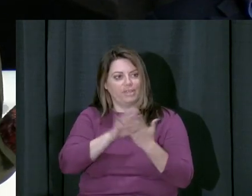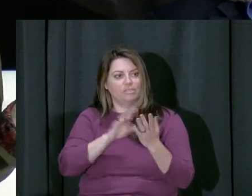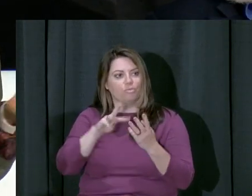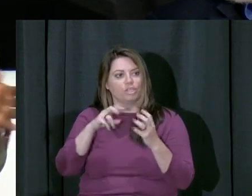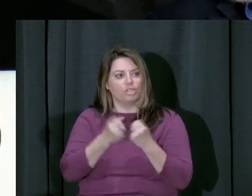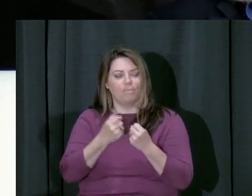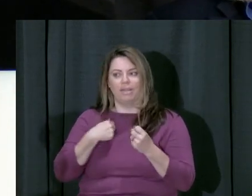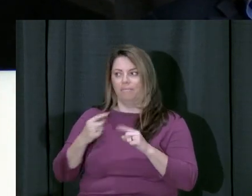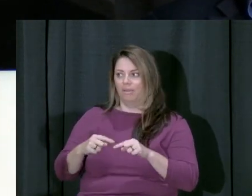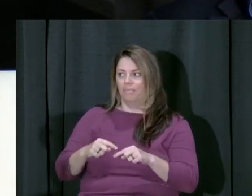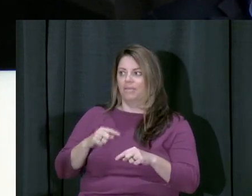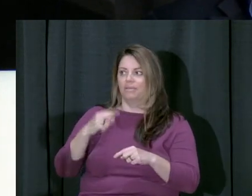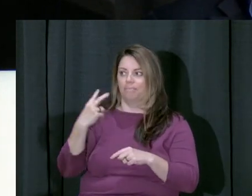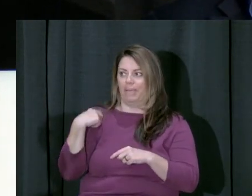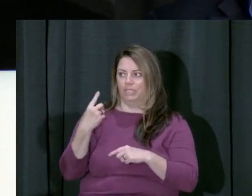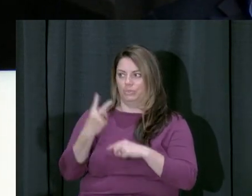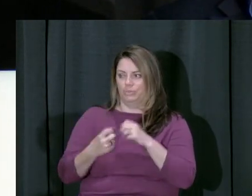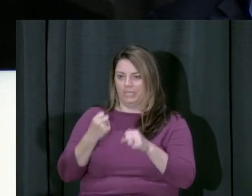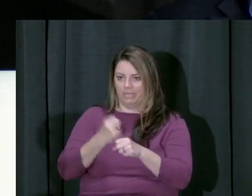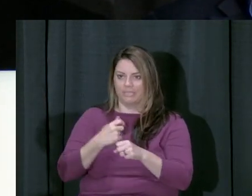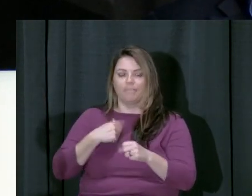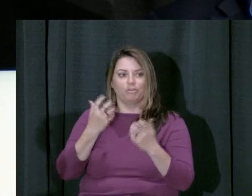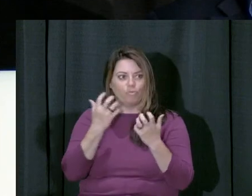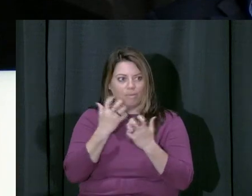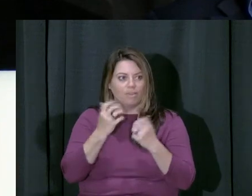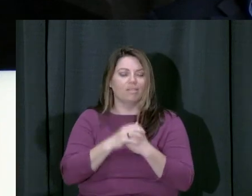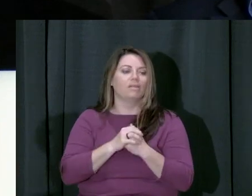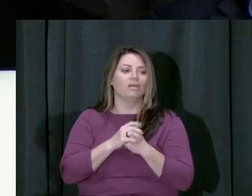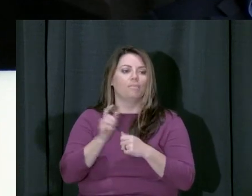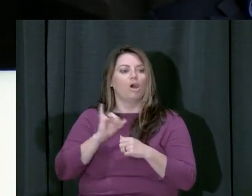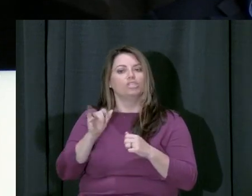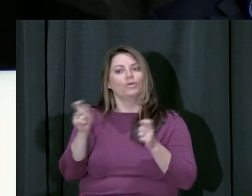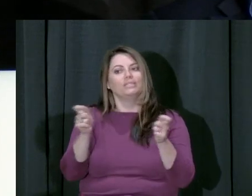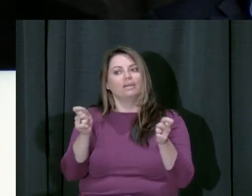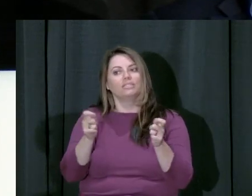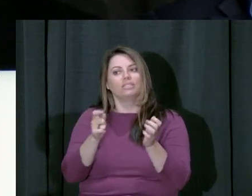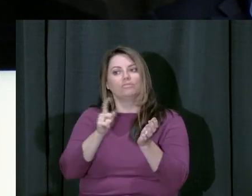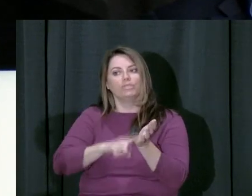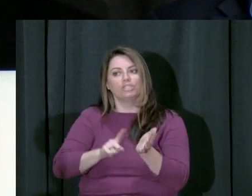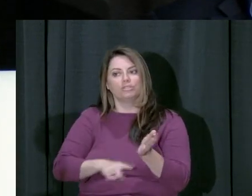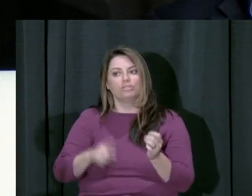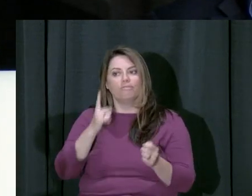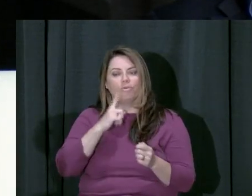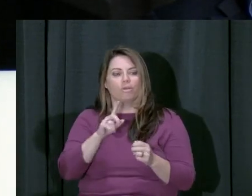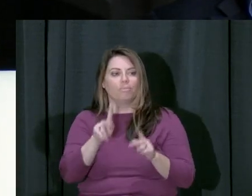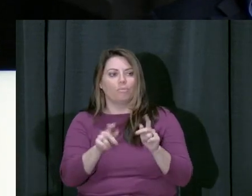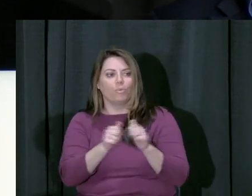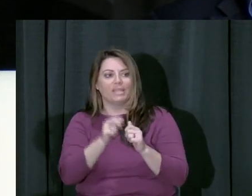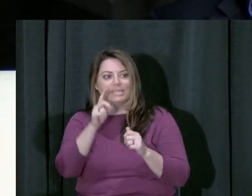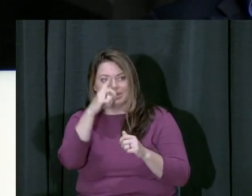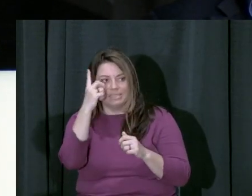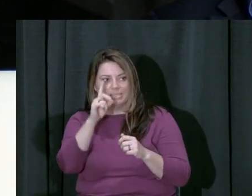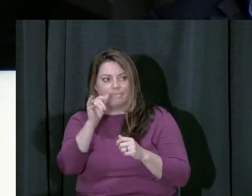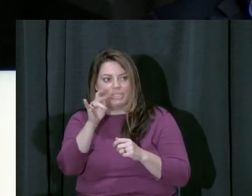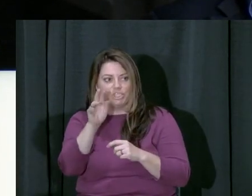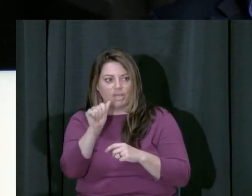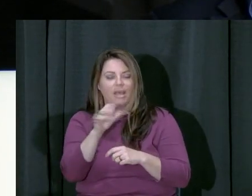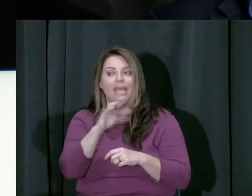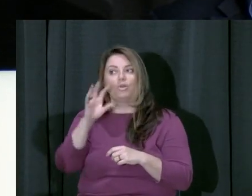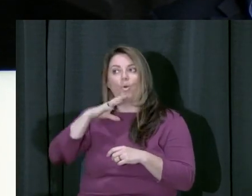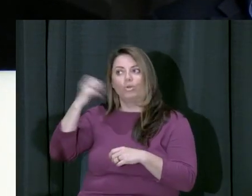past 2 years now, and it's been incredible. Also, I've been conducting research in people with dementia and older adults with Amanda